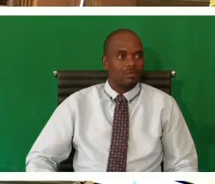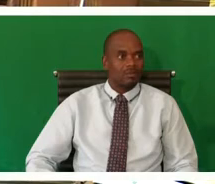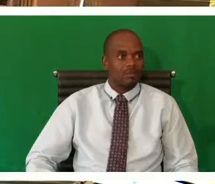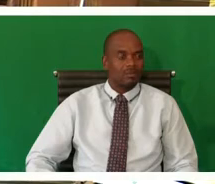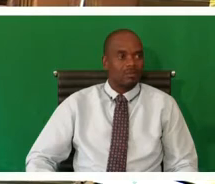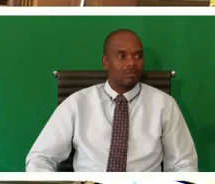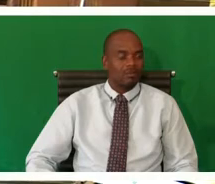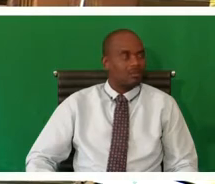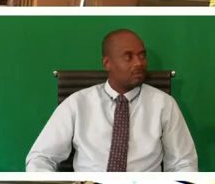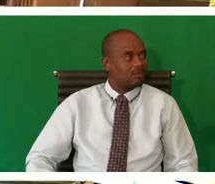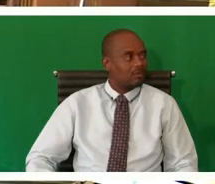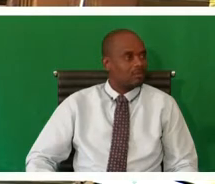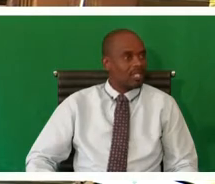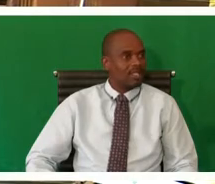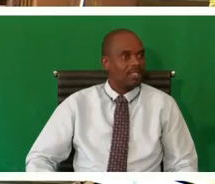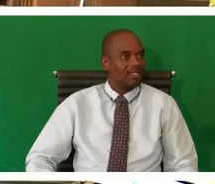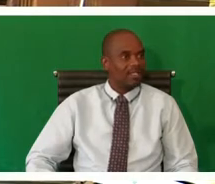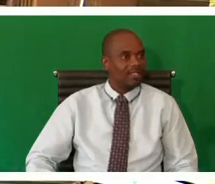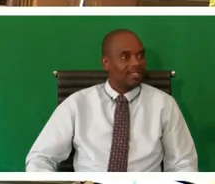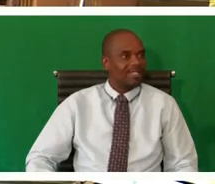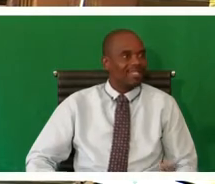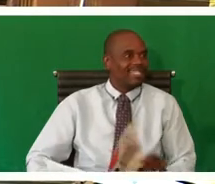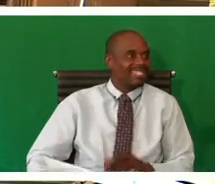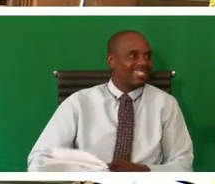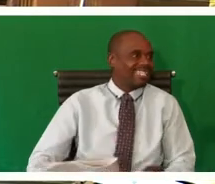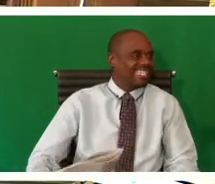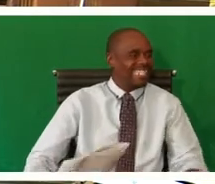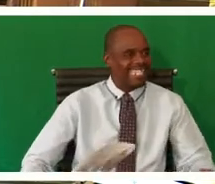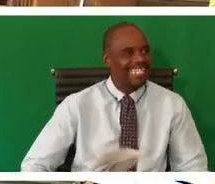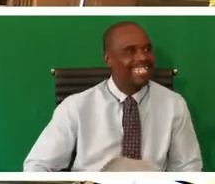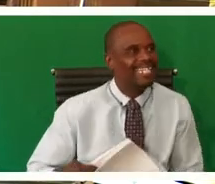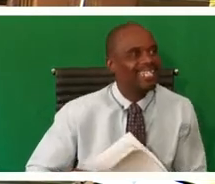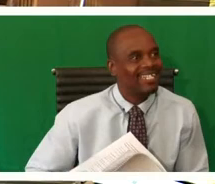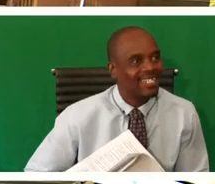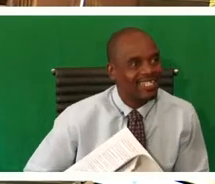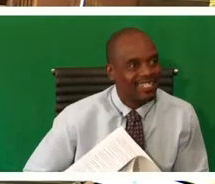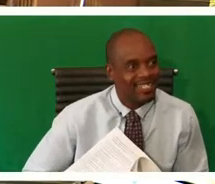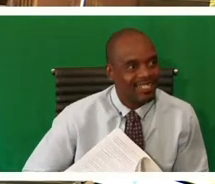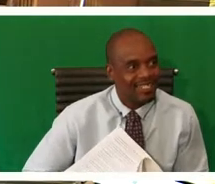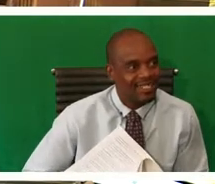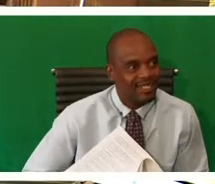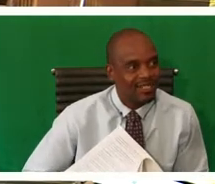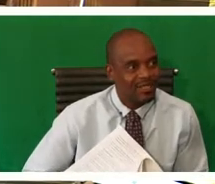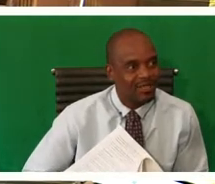Shall we take a moment for prayers and meditation?